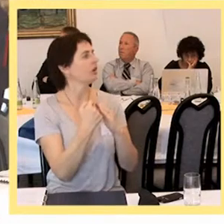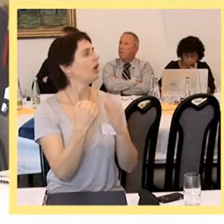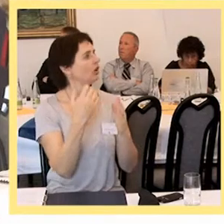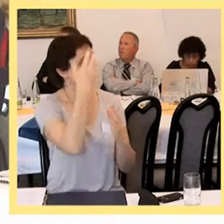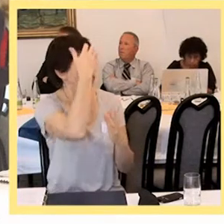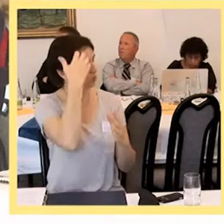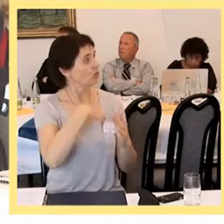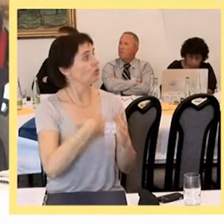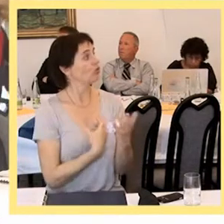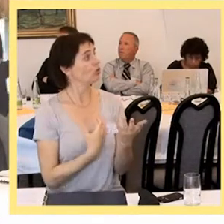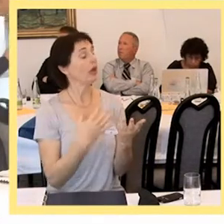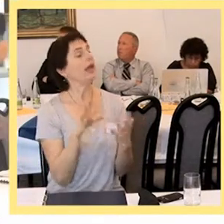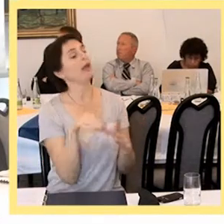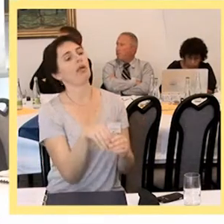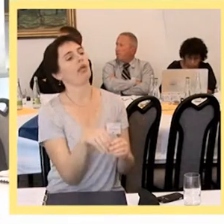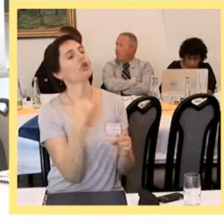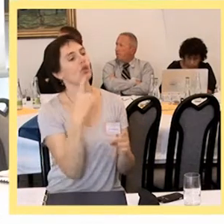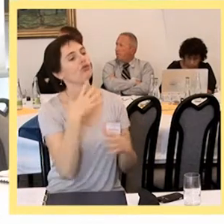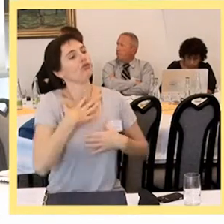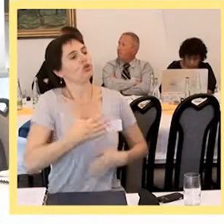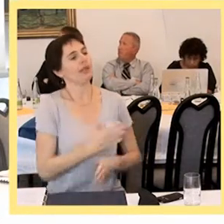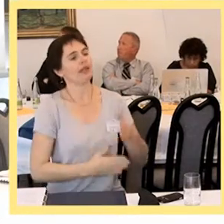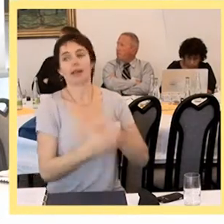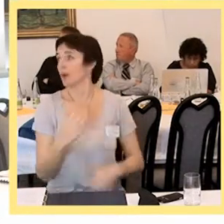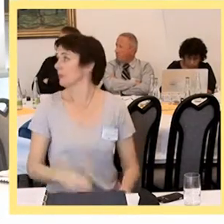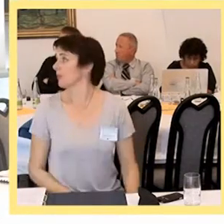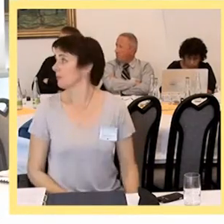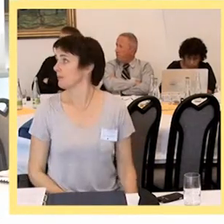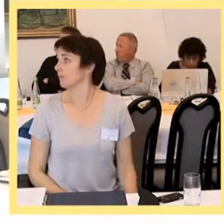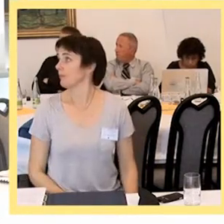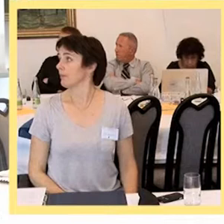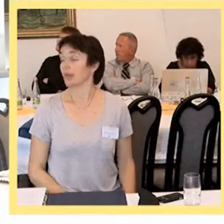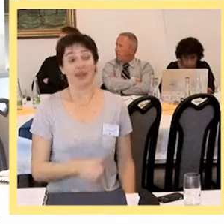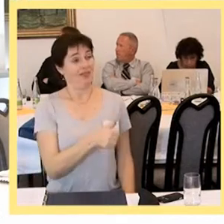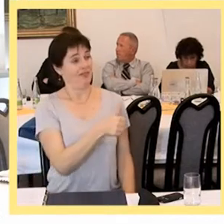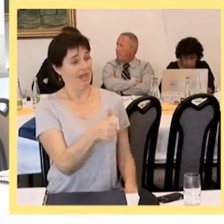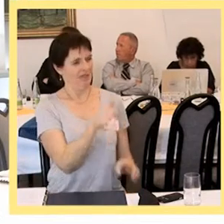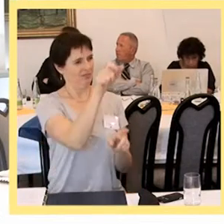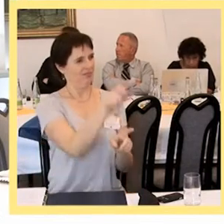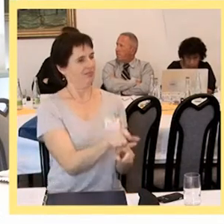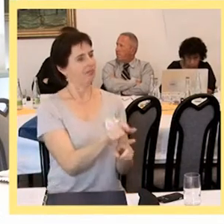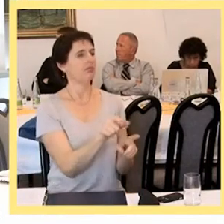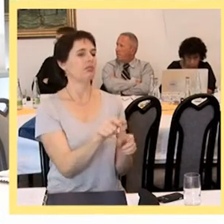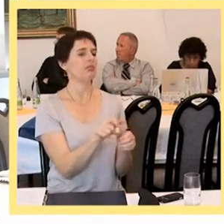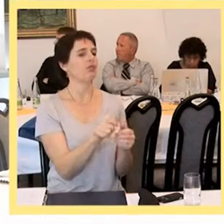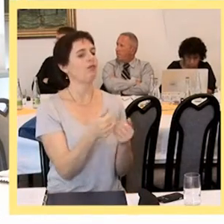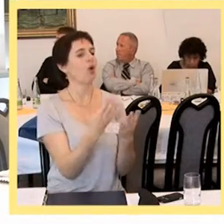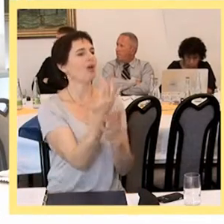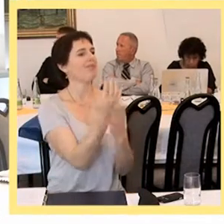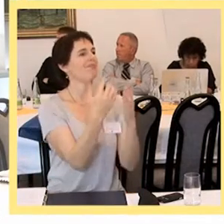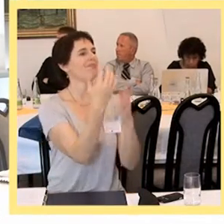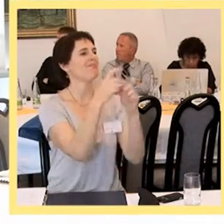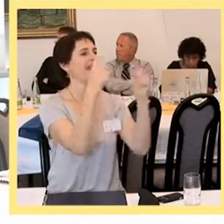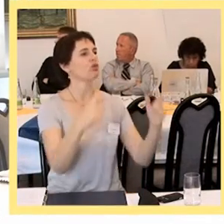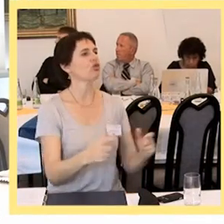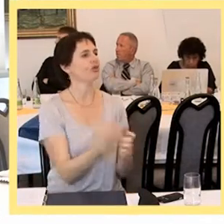I'll come on to the ID numbers and stuff at the moment. Each casualty was given a clinical script that